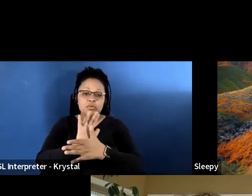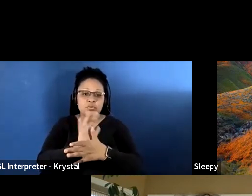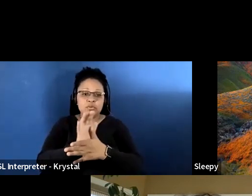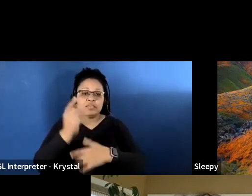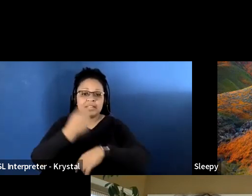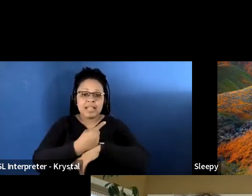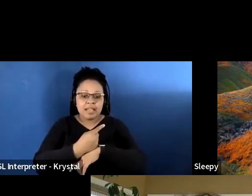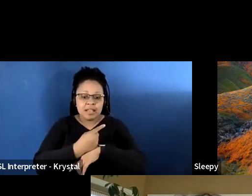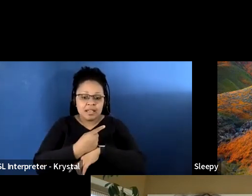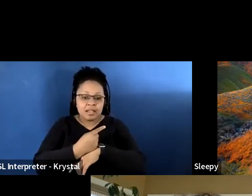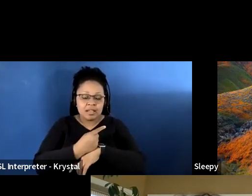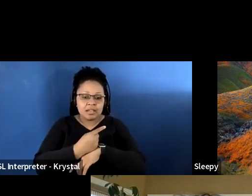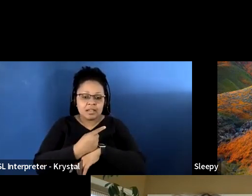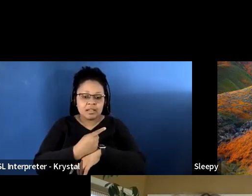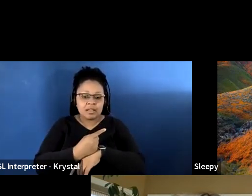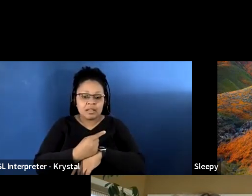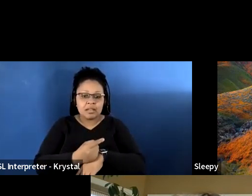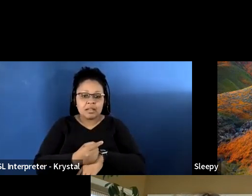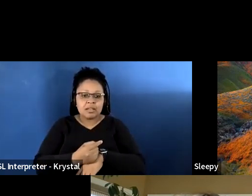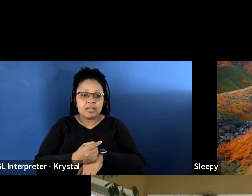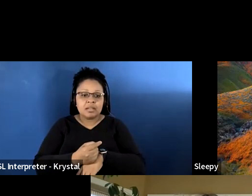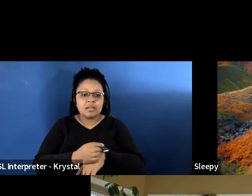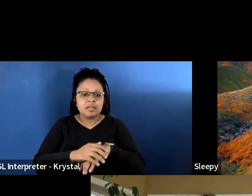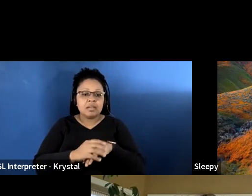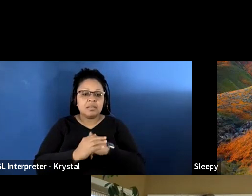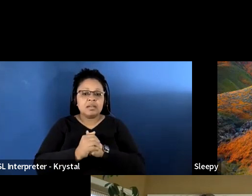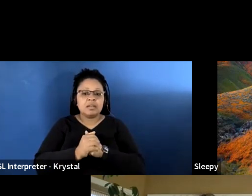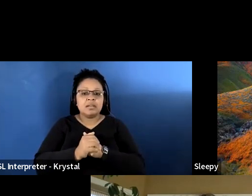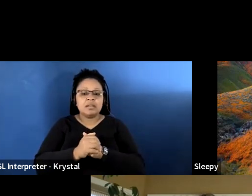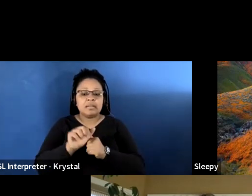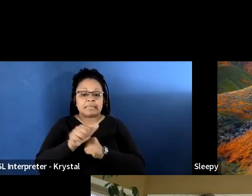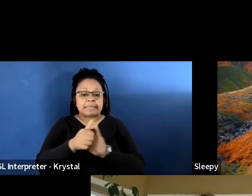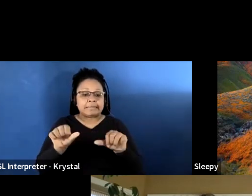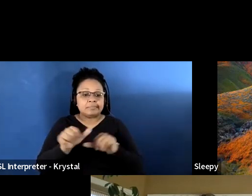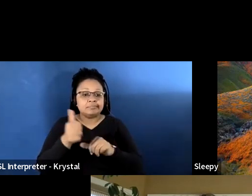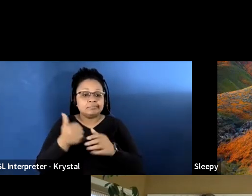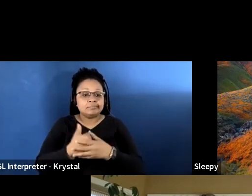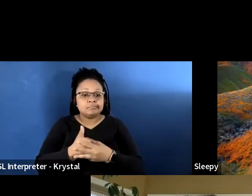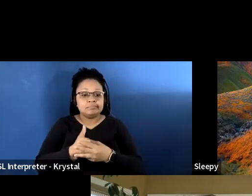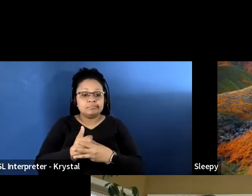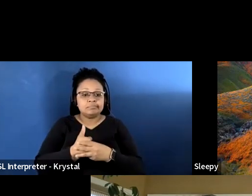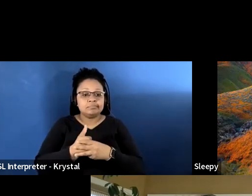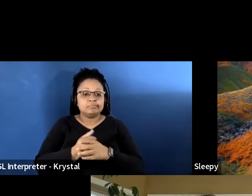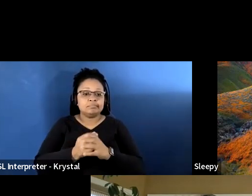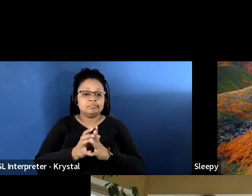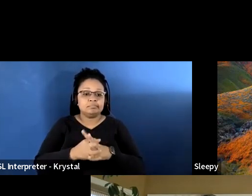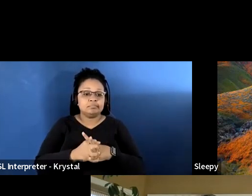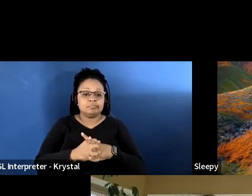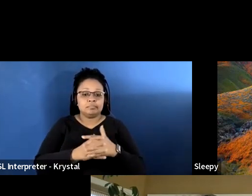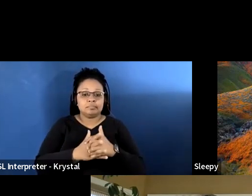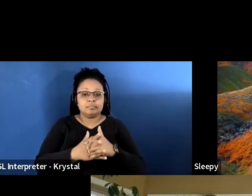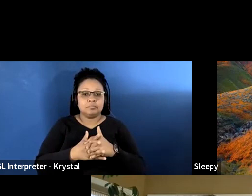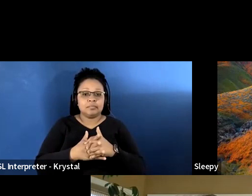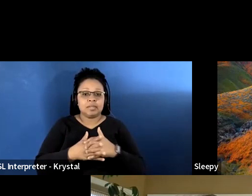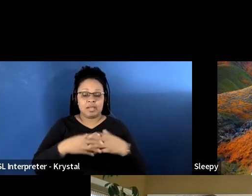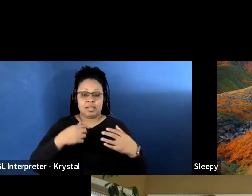is her self-care activity. Somebody else like to chime in? All you have to do